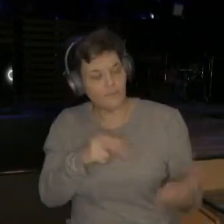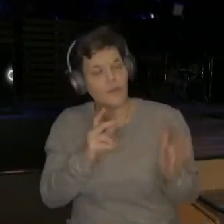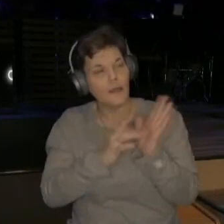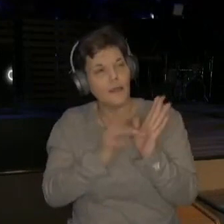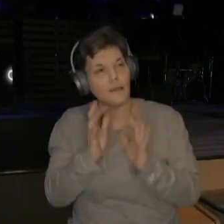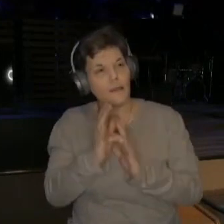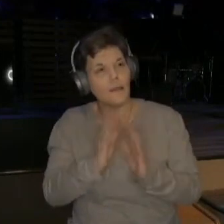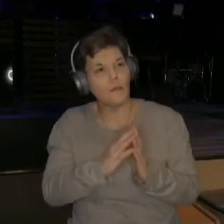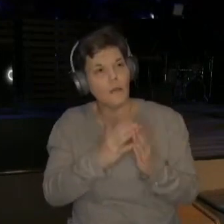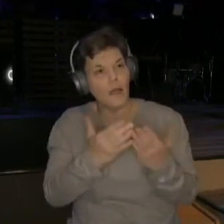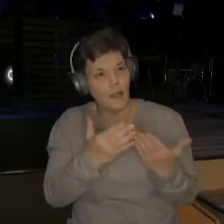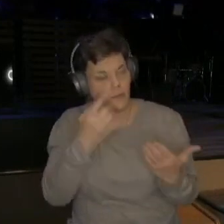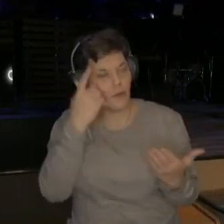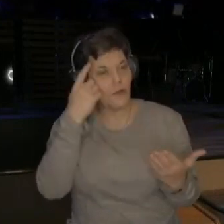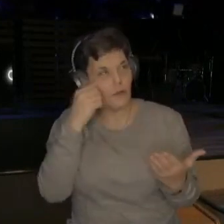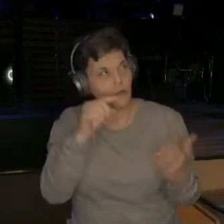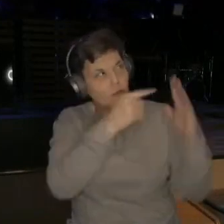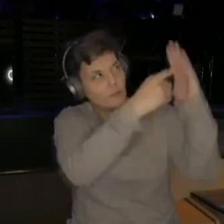God's generosity.